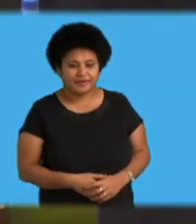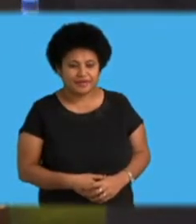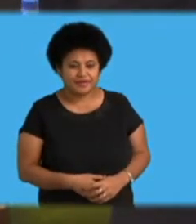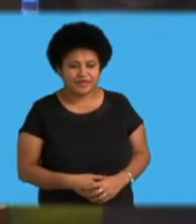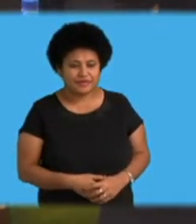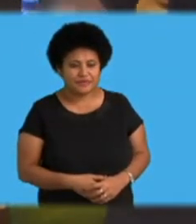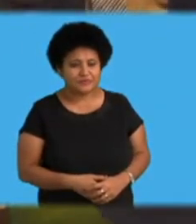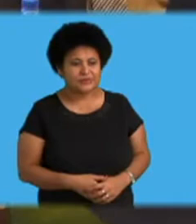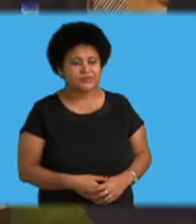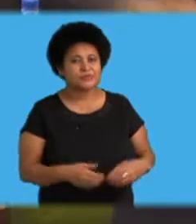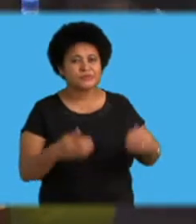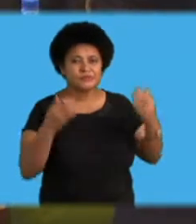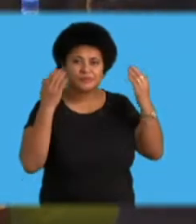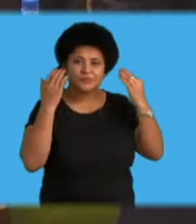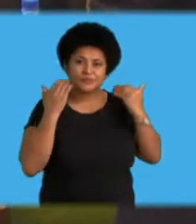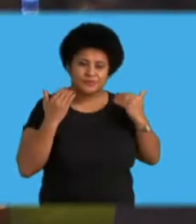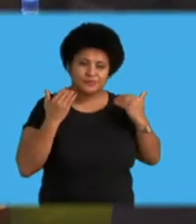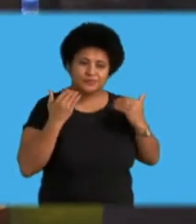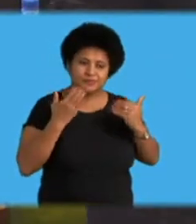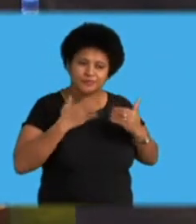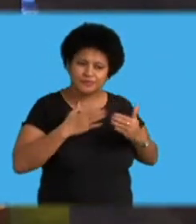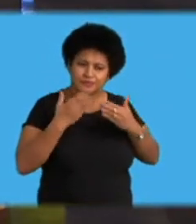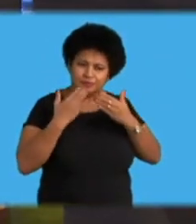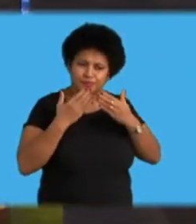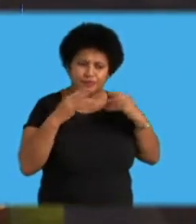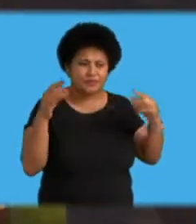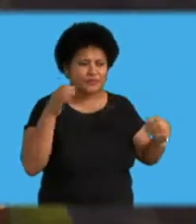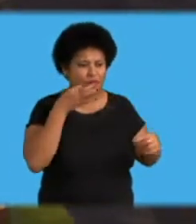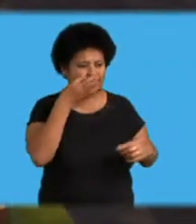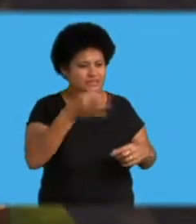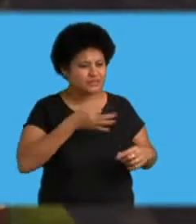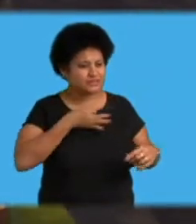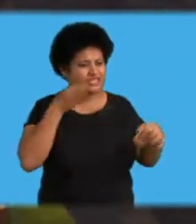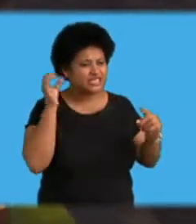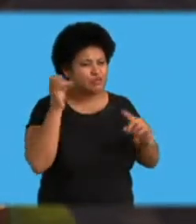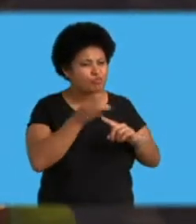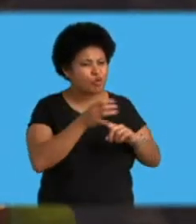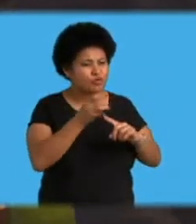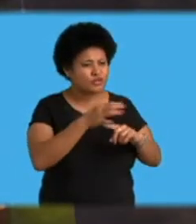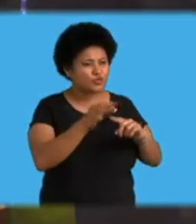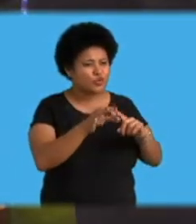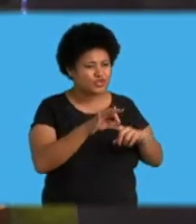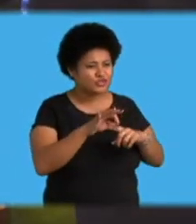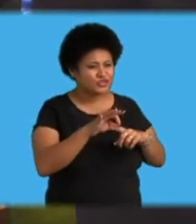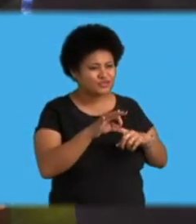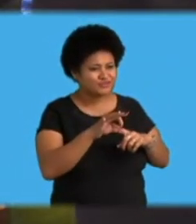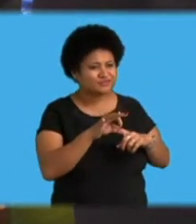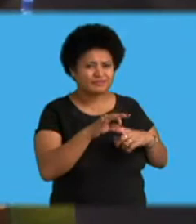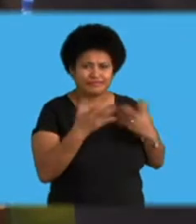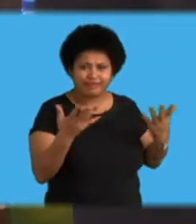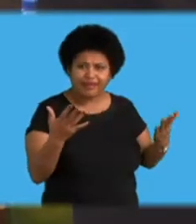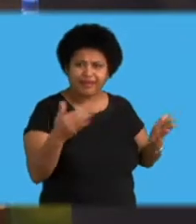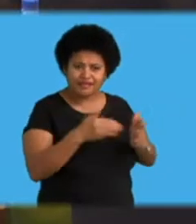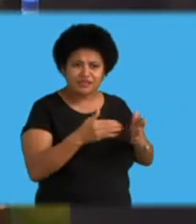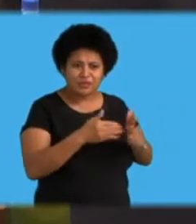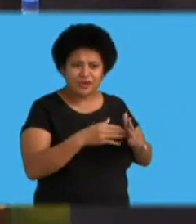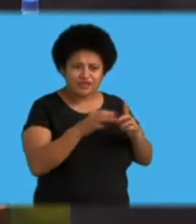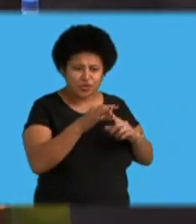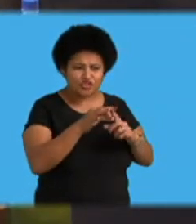Madam Speaker, I want to thank the Honourable Member for asking a very important question, Madam Speaker. supplementary question about museum.